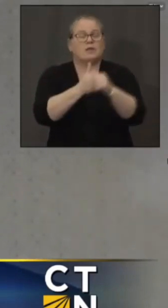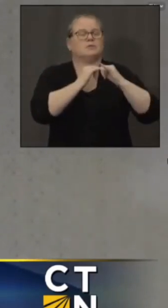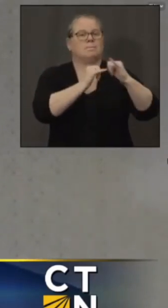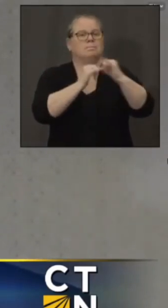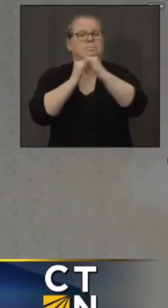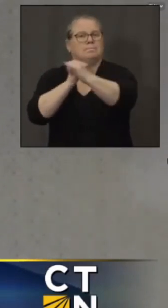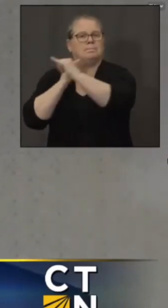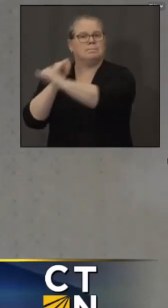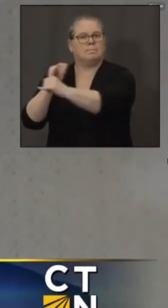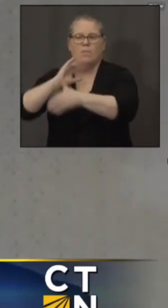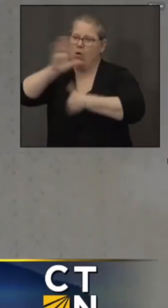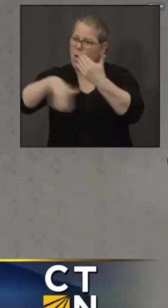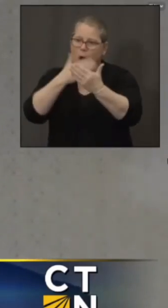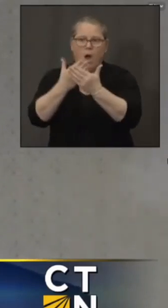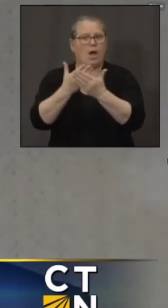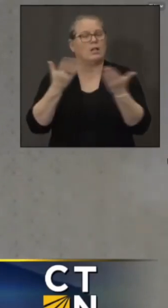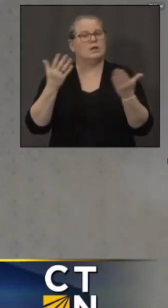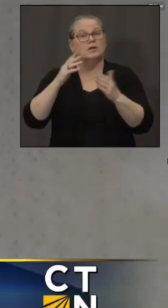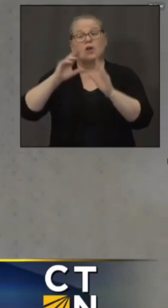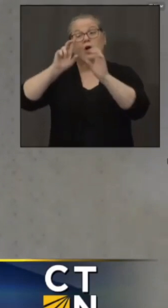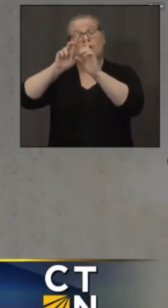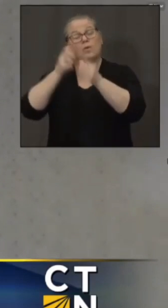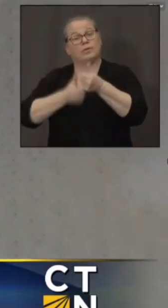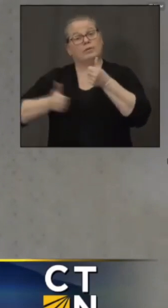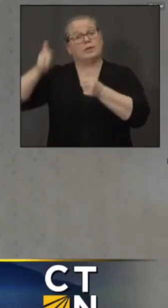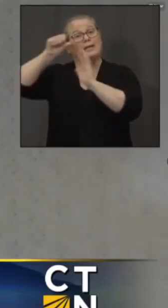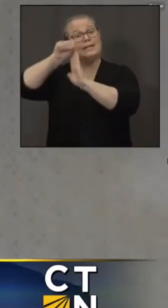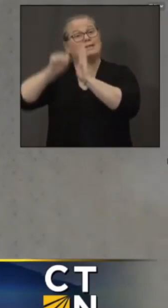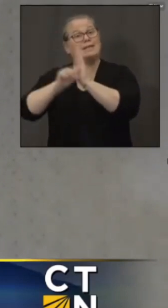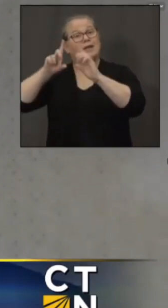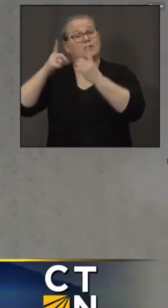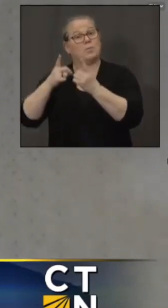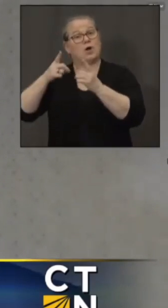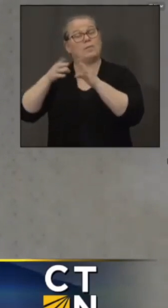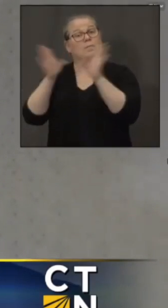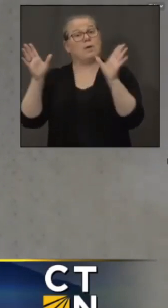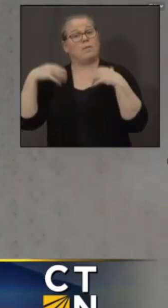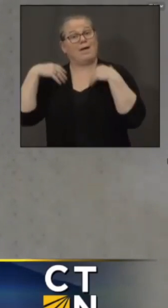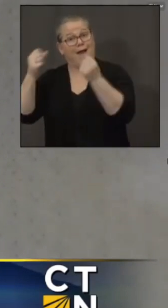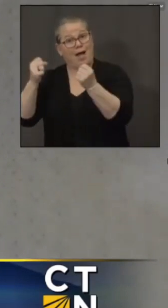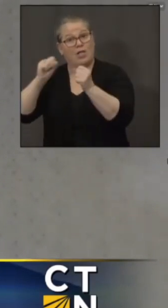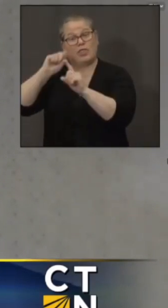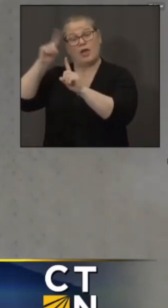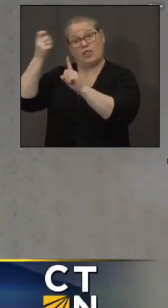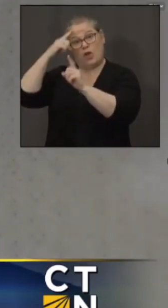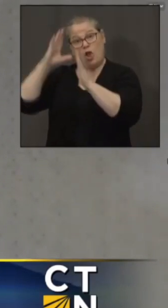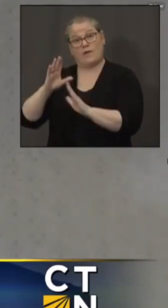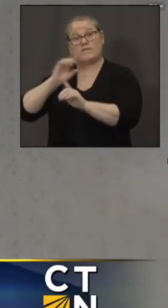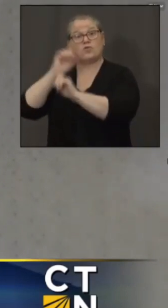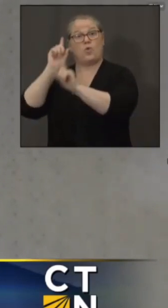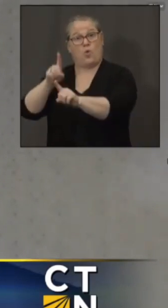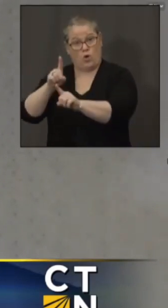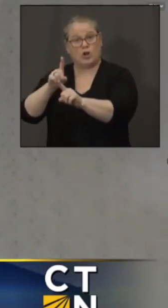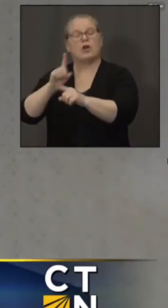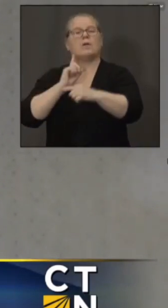Department of Public Health will provide through the governor's executive order will further support the local officials as well.